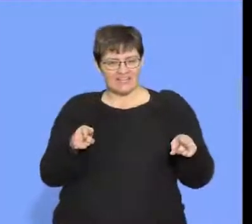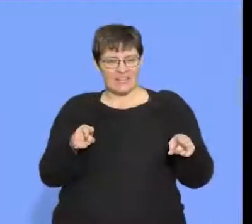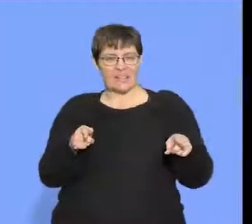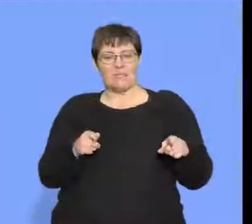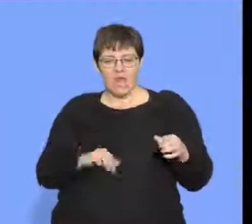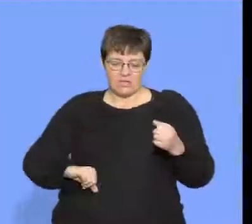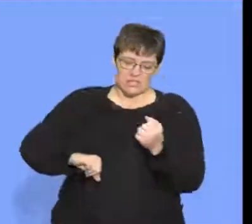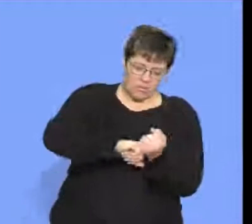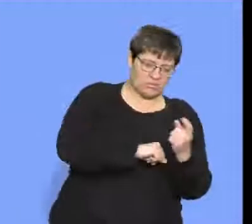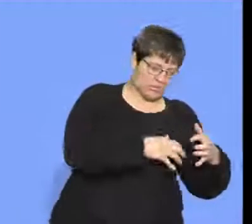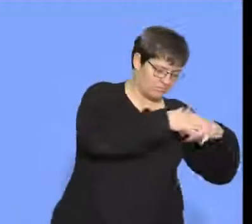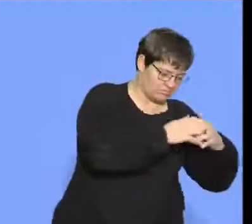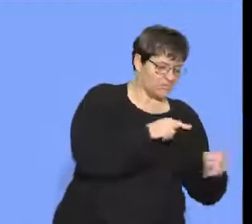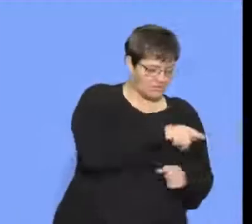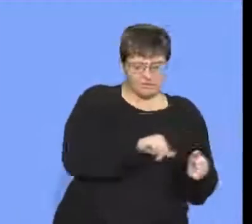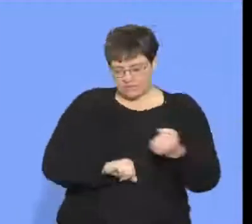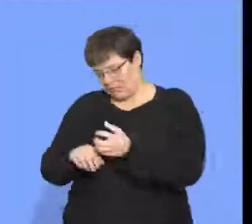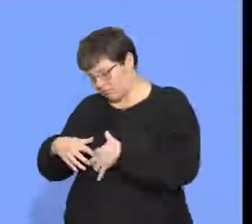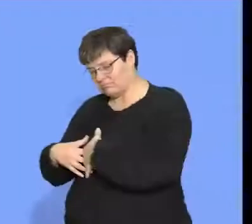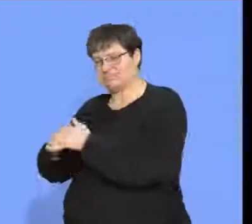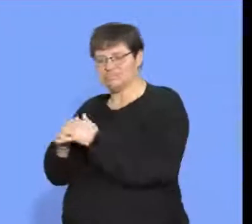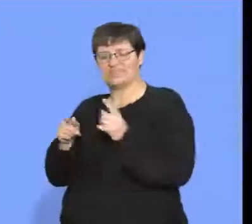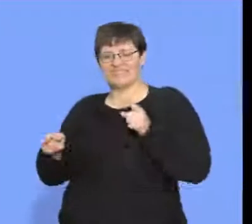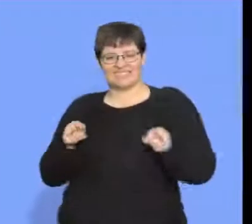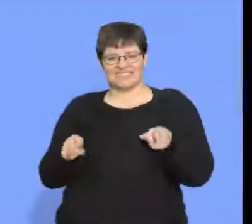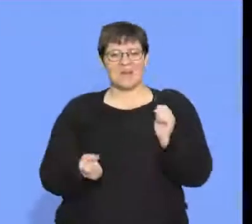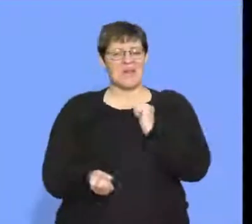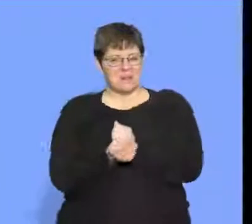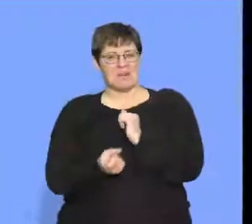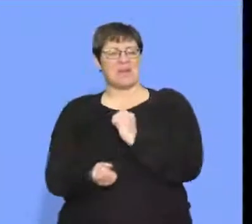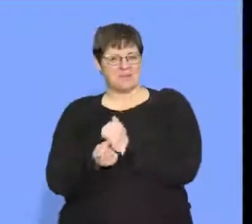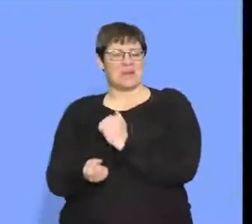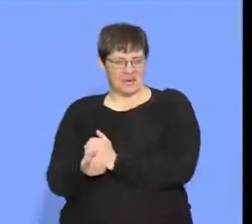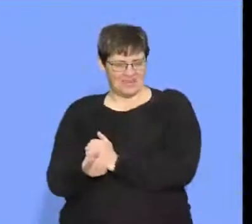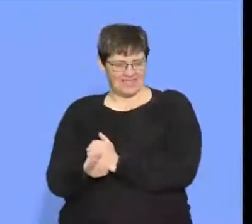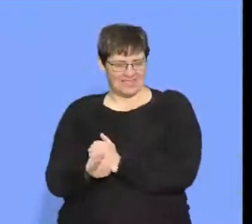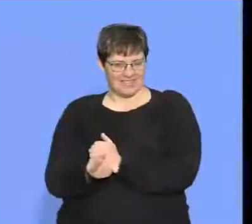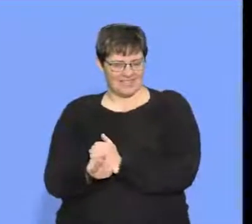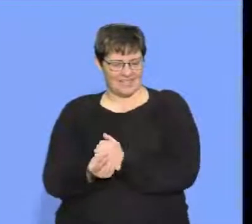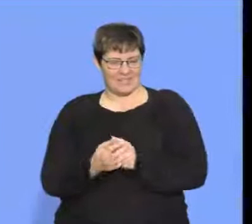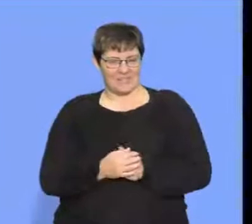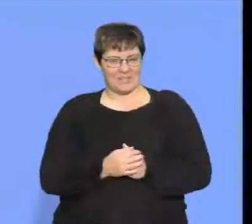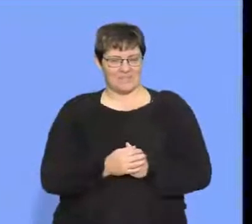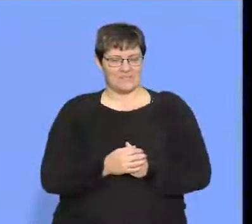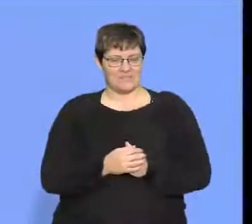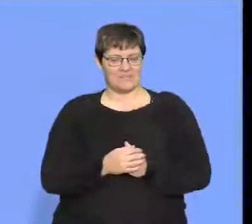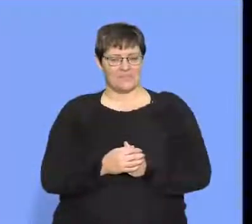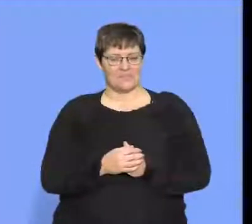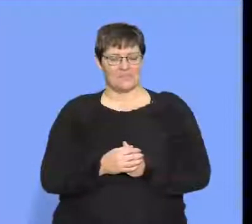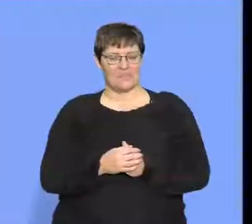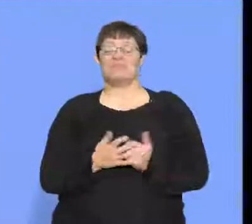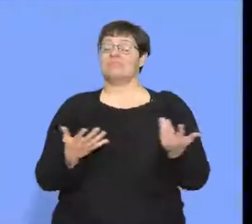induce one another, i.e., they cause one another to occur.